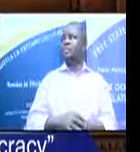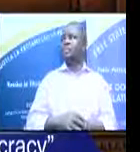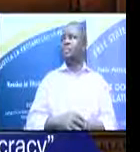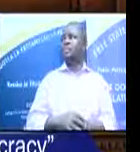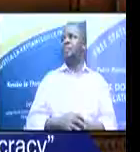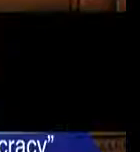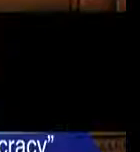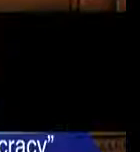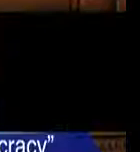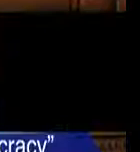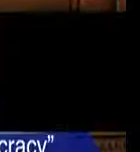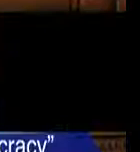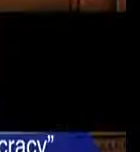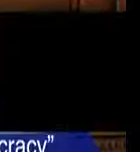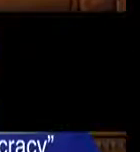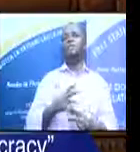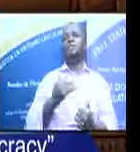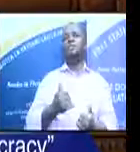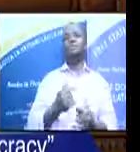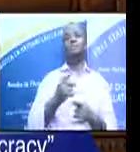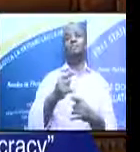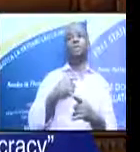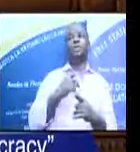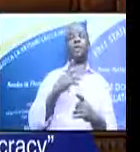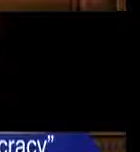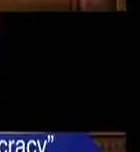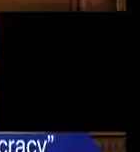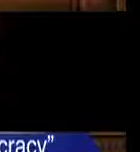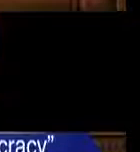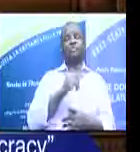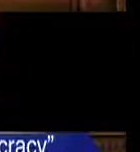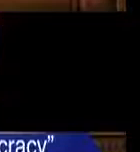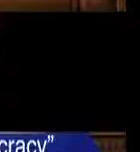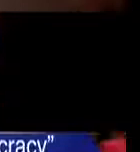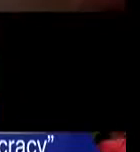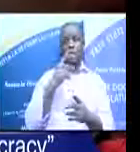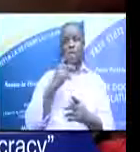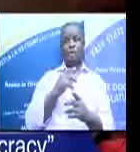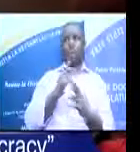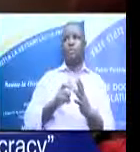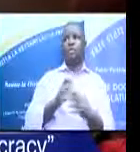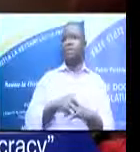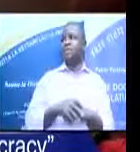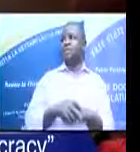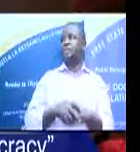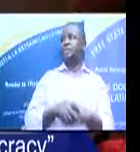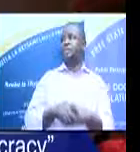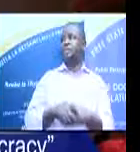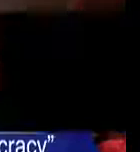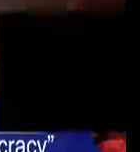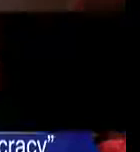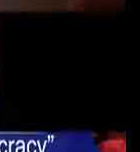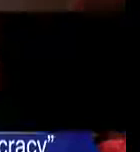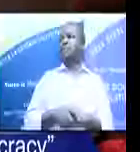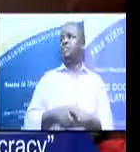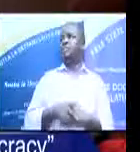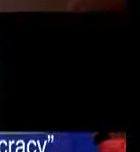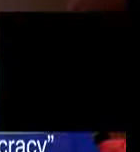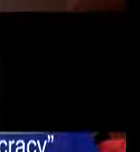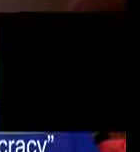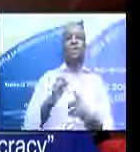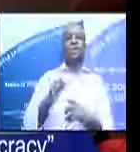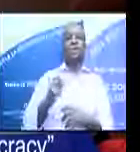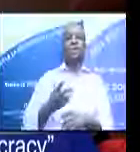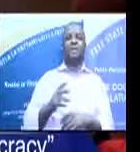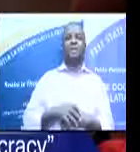And Honorable Khakao, very soon I'm going to apply the rules. Yes, Speaker, it's fine. I'm going to do that. So... Raise your point of